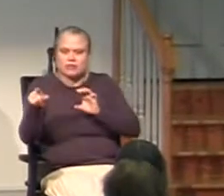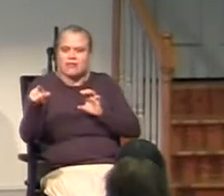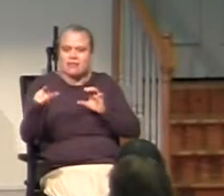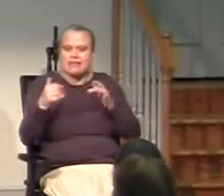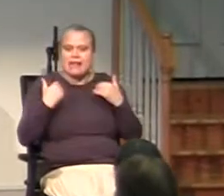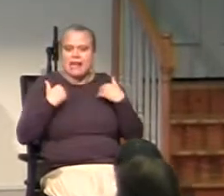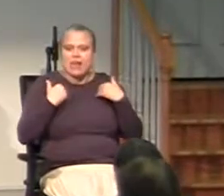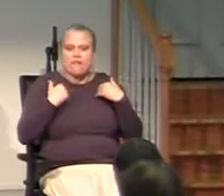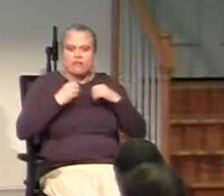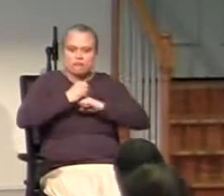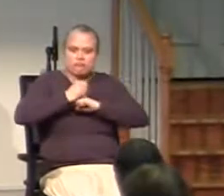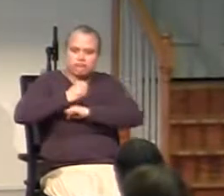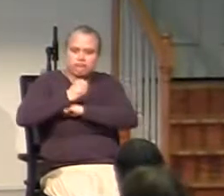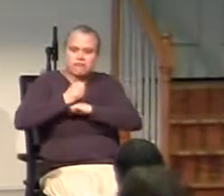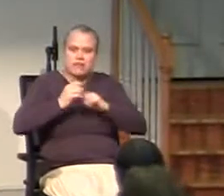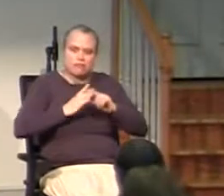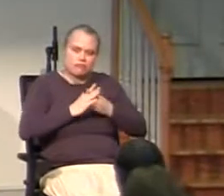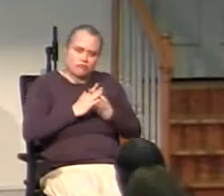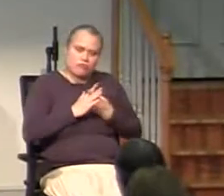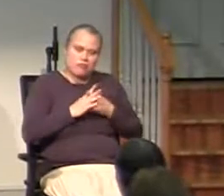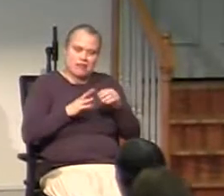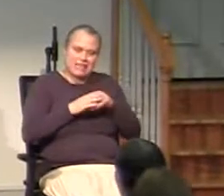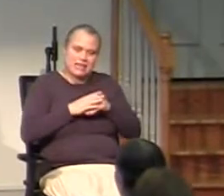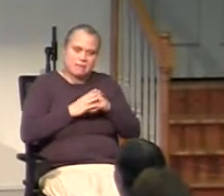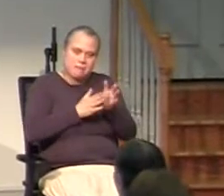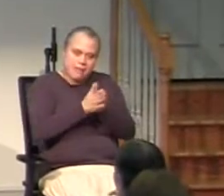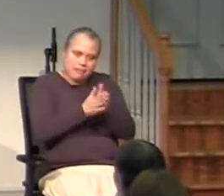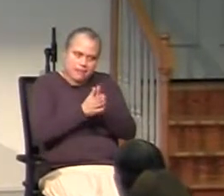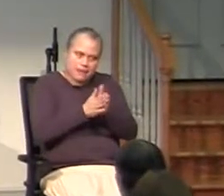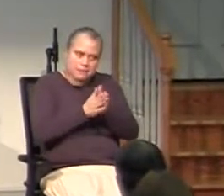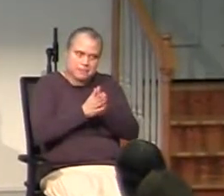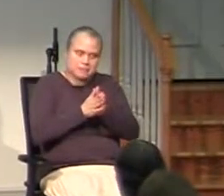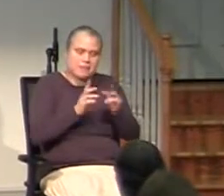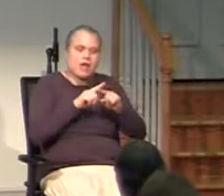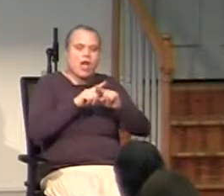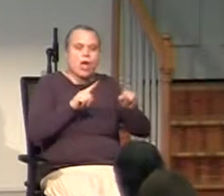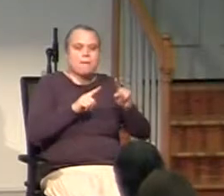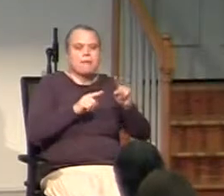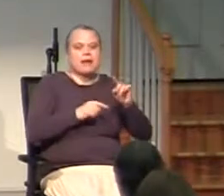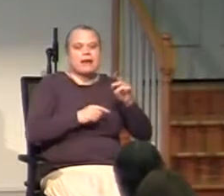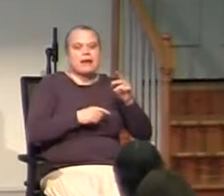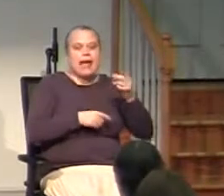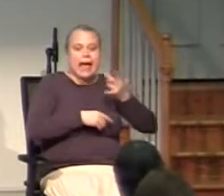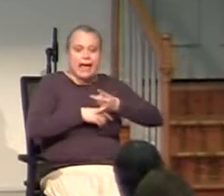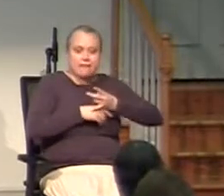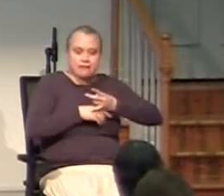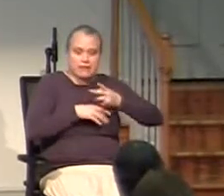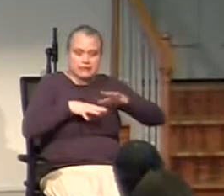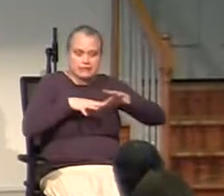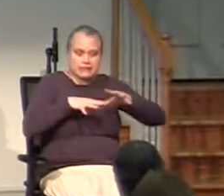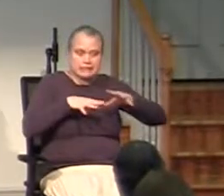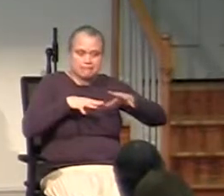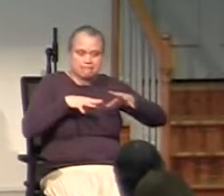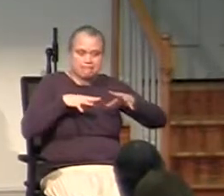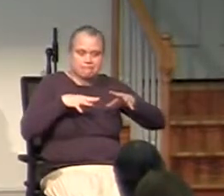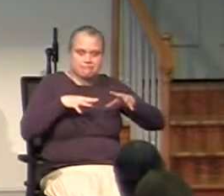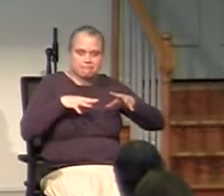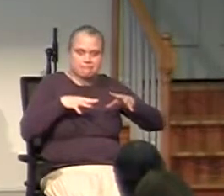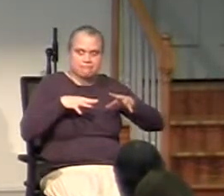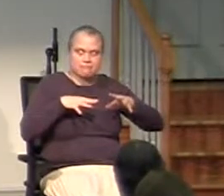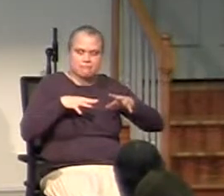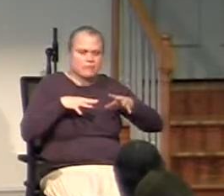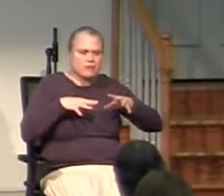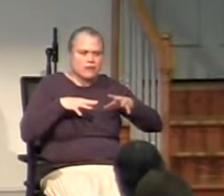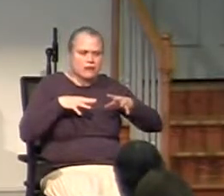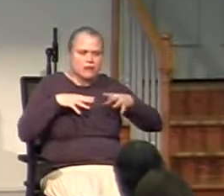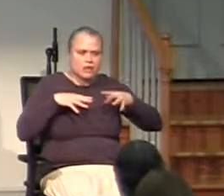in Methodism, as we do. But Adventism took the route that there is a cleansing of the